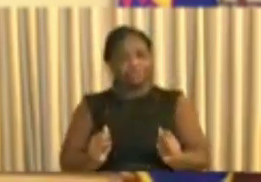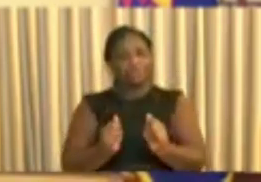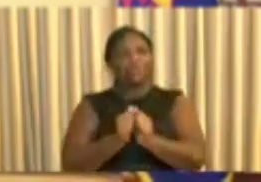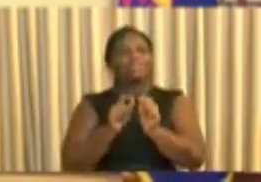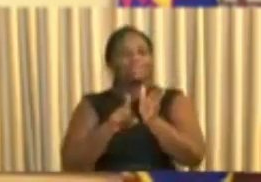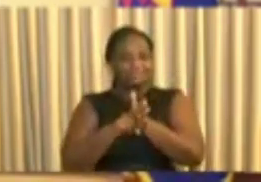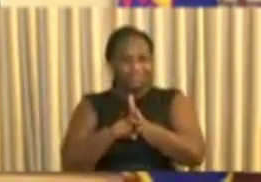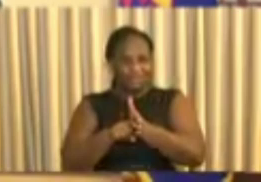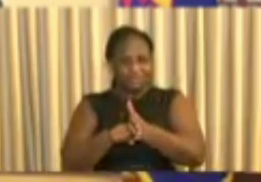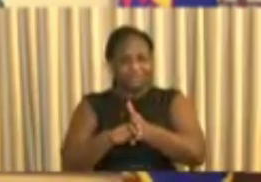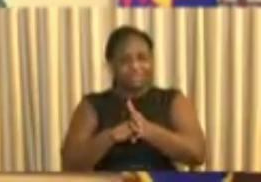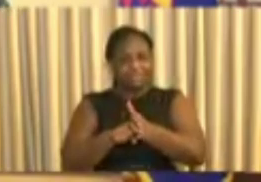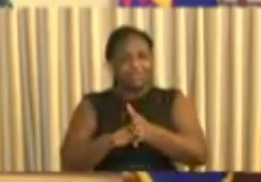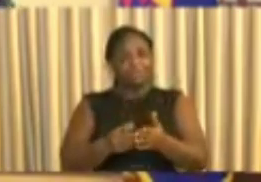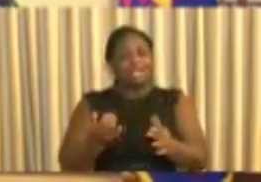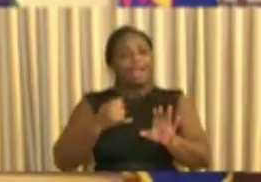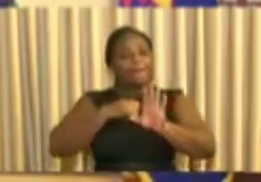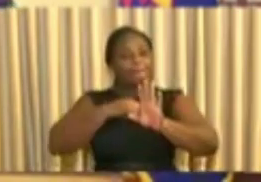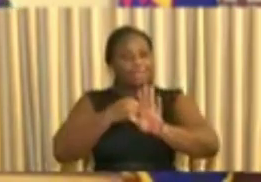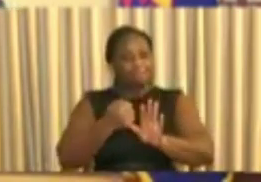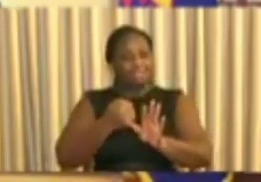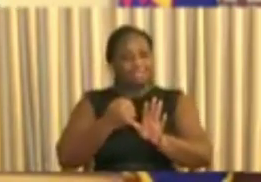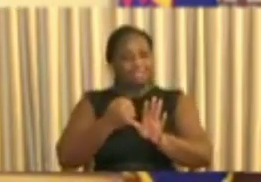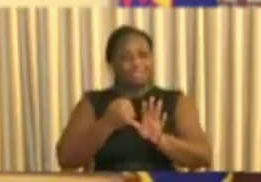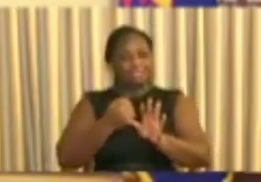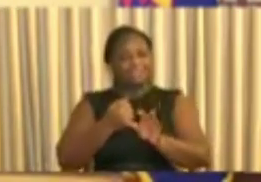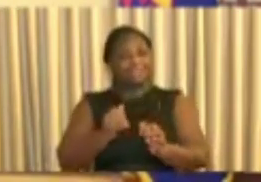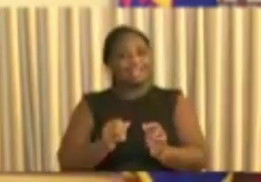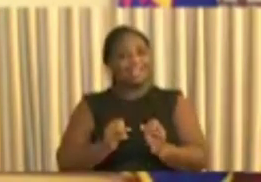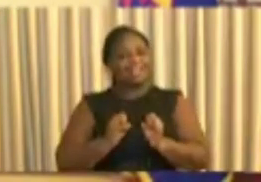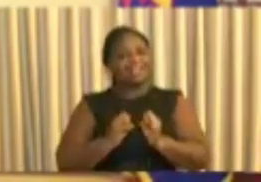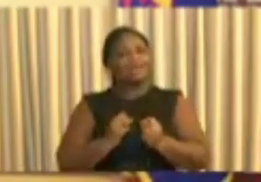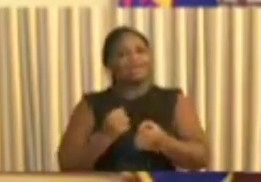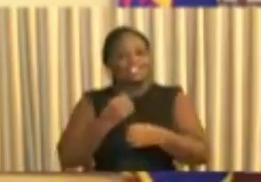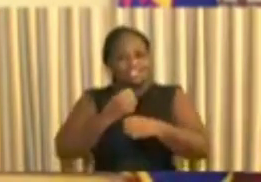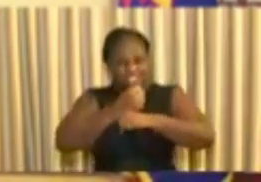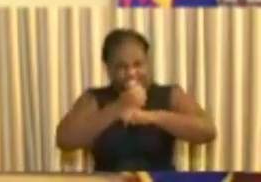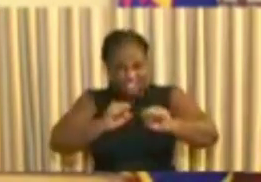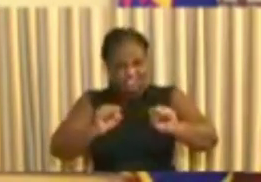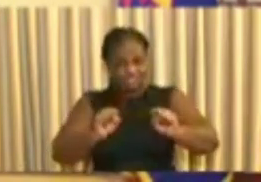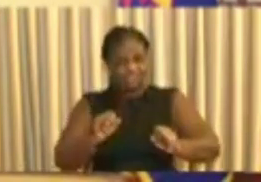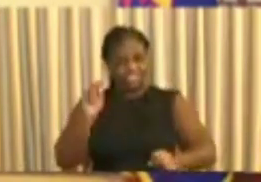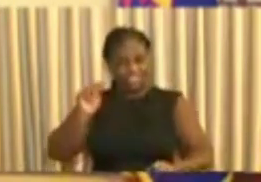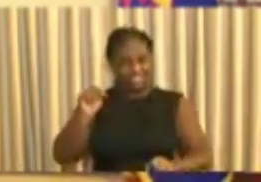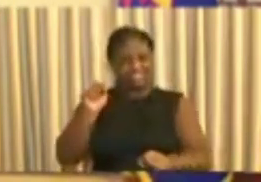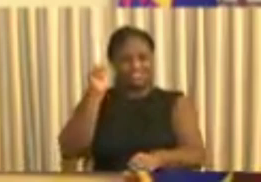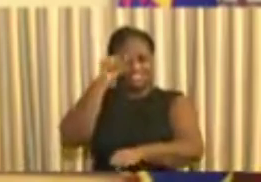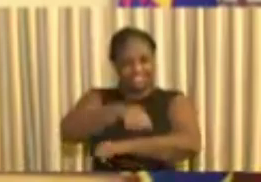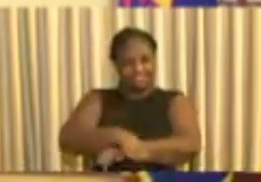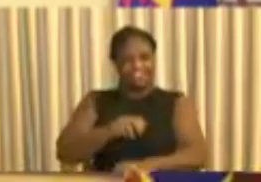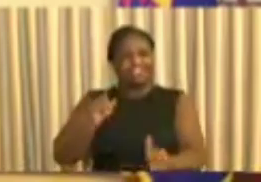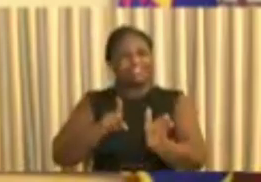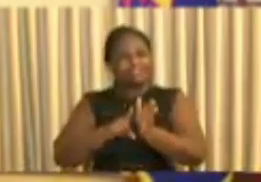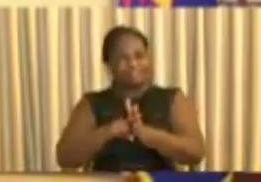with the virus, whose implementation offers us the most secure means to defeat the